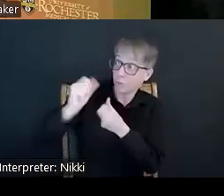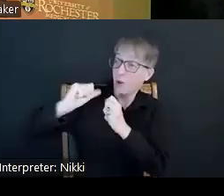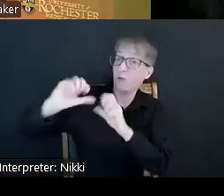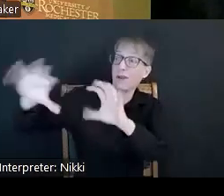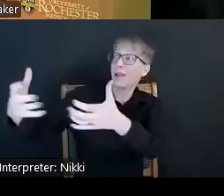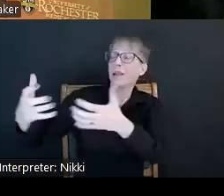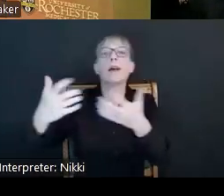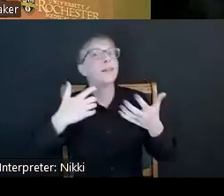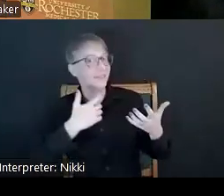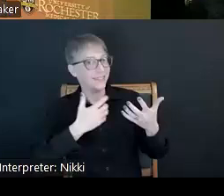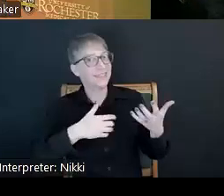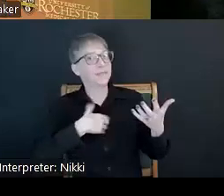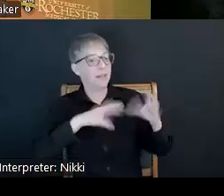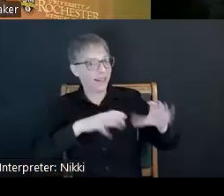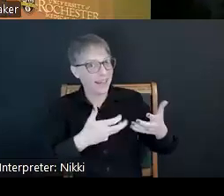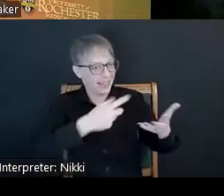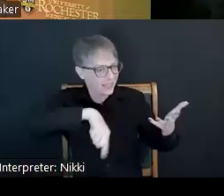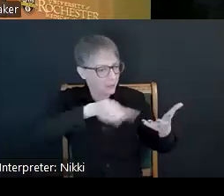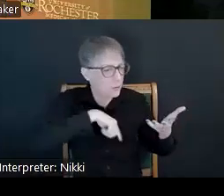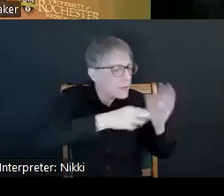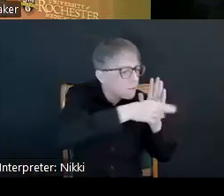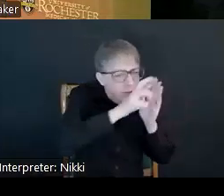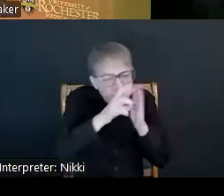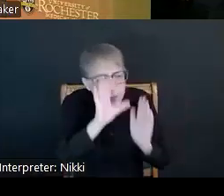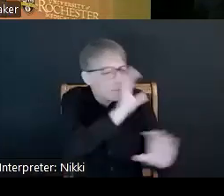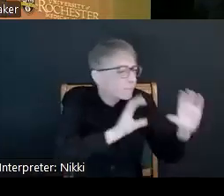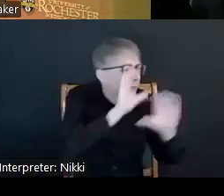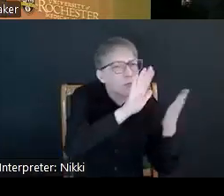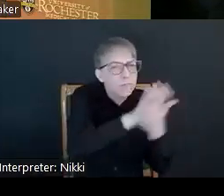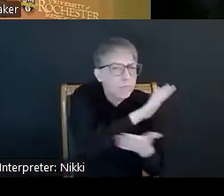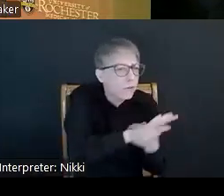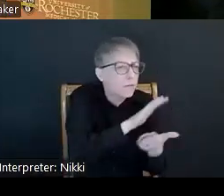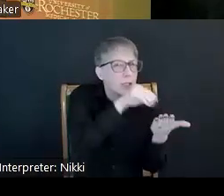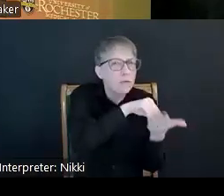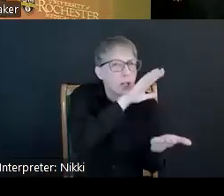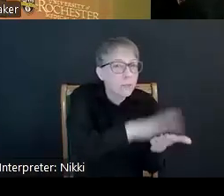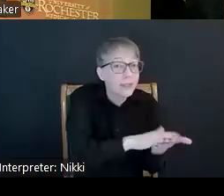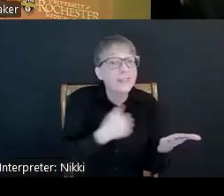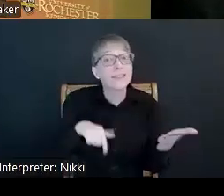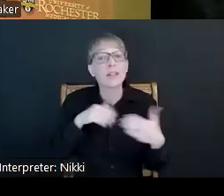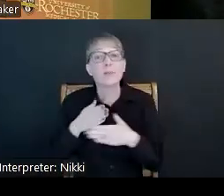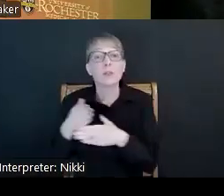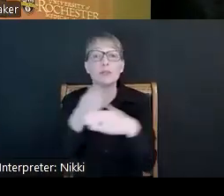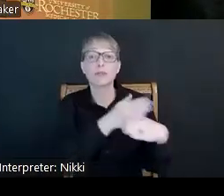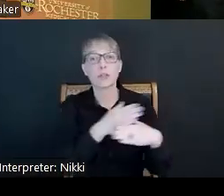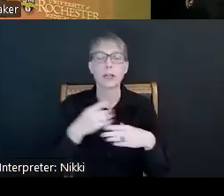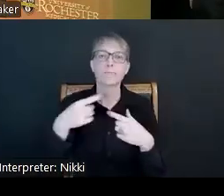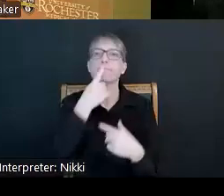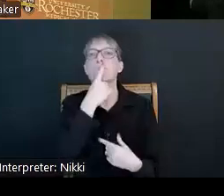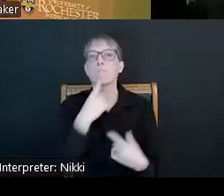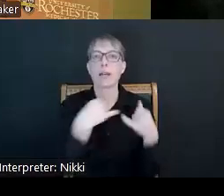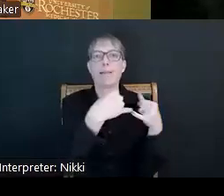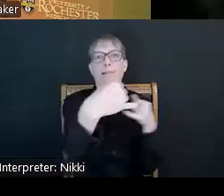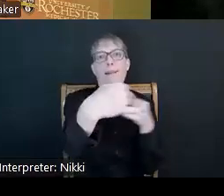documents and deed records, and we learned this story that we shared with many of you about our local history of redlining, racially restrictive